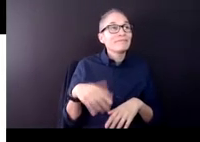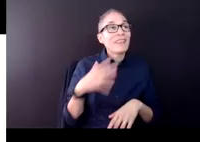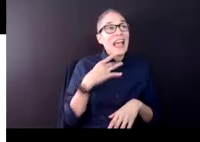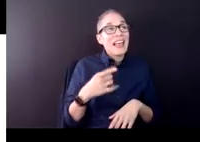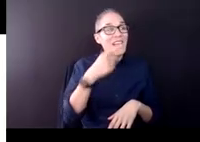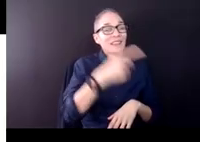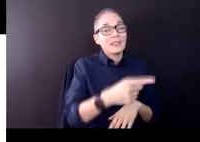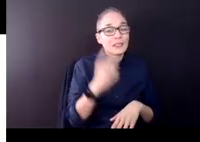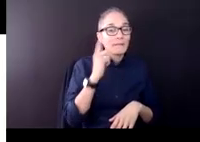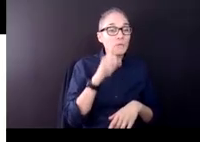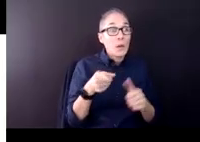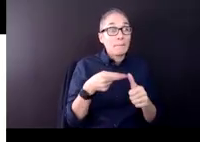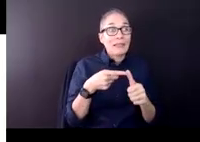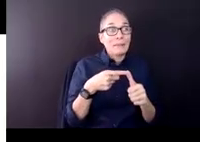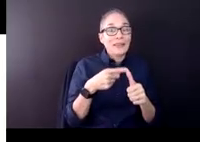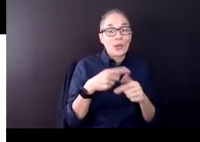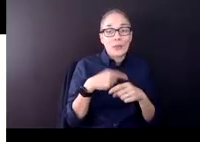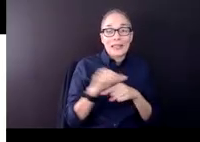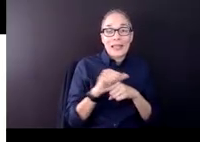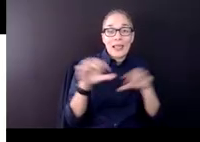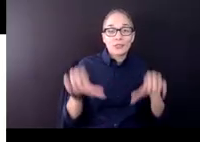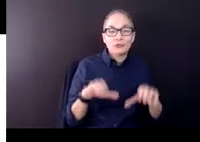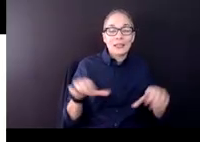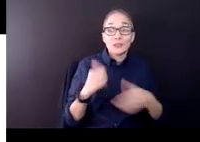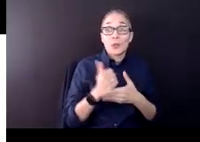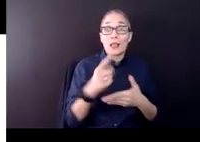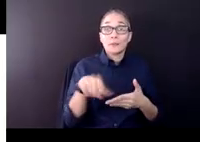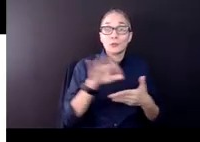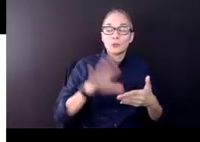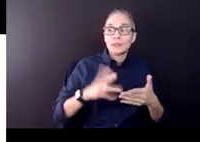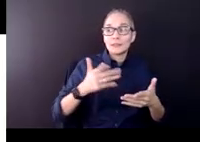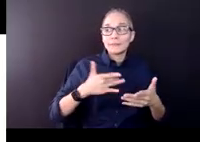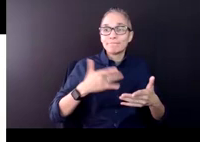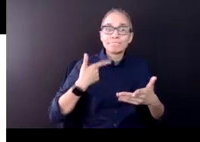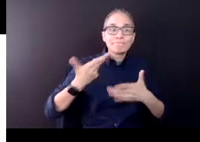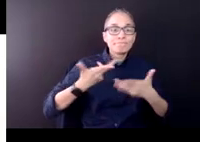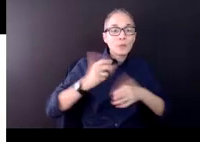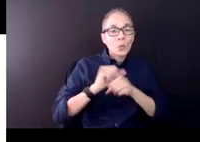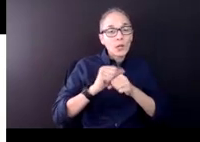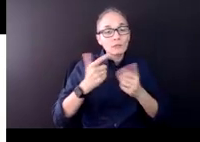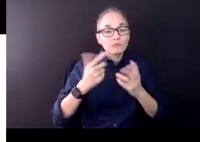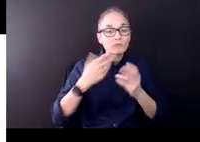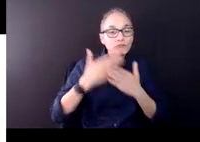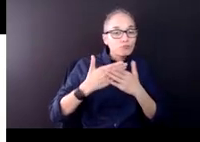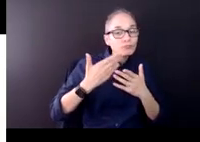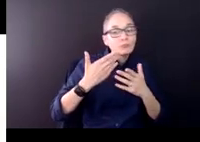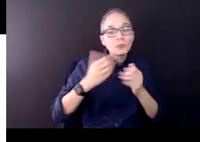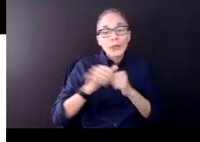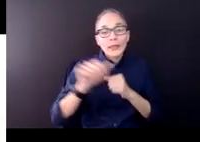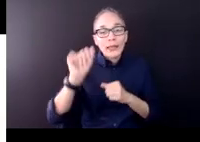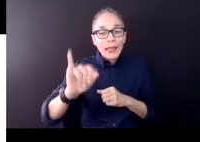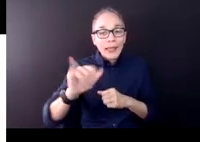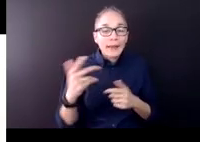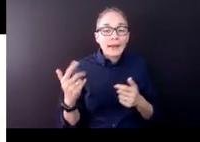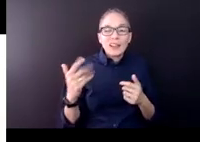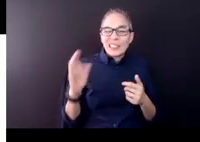preliminary exercise to get students comfortable engaging critically with AI. In my view, I think it seems